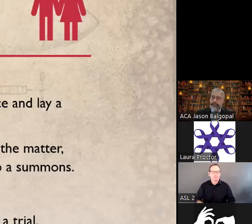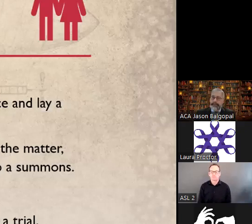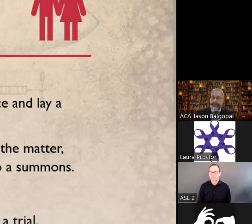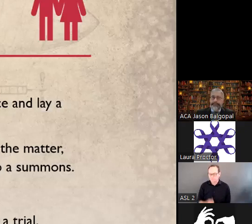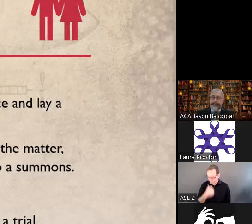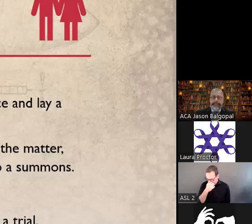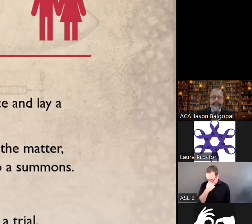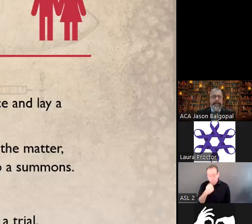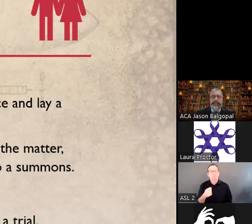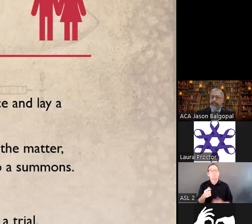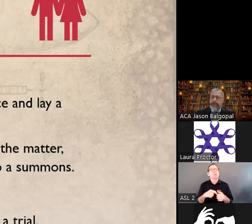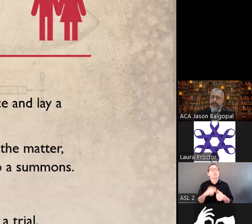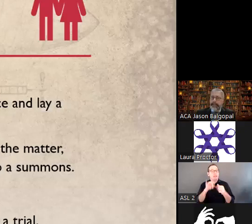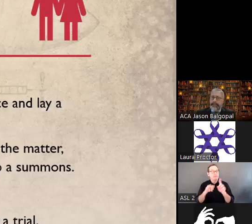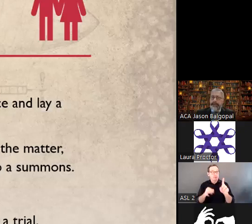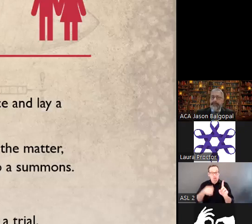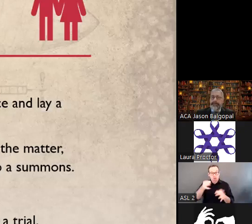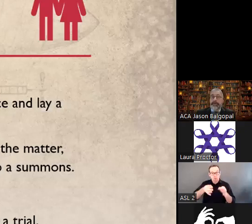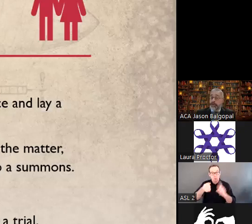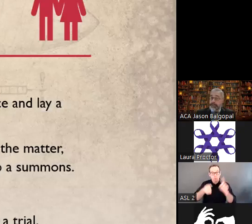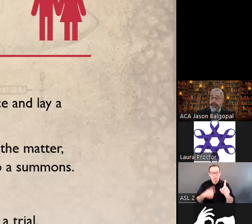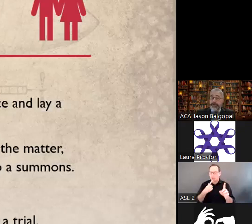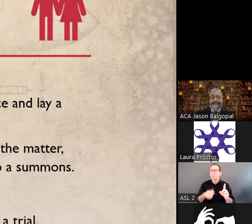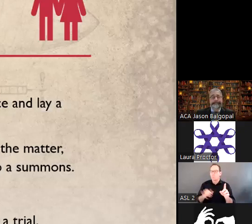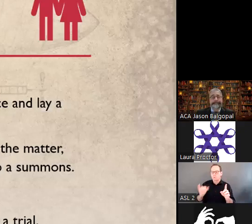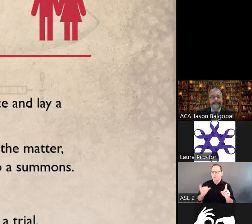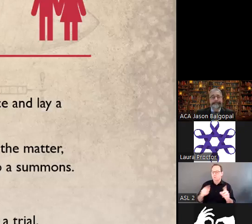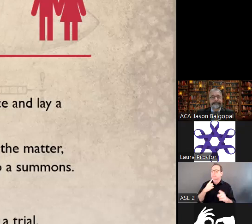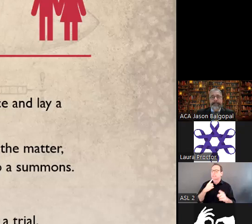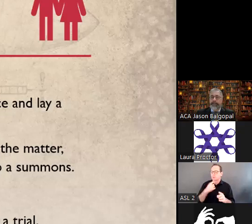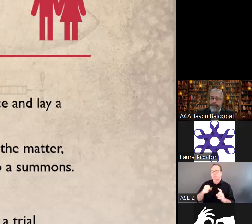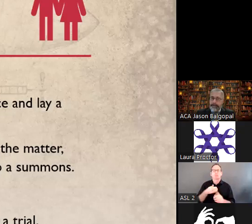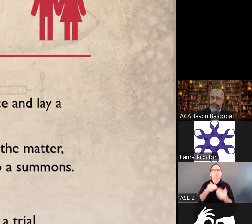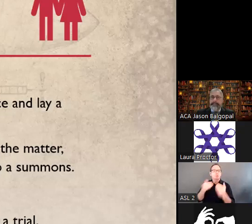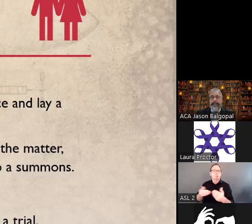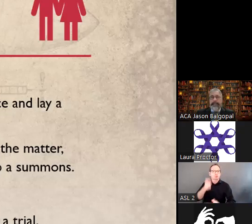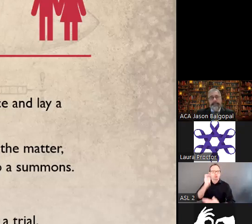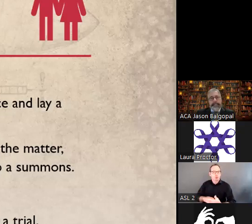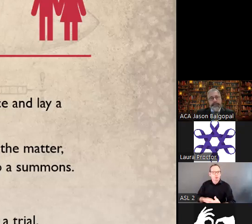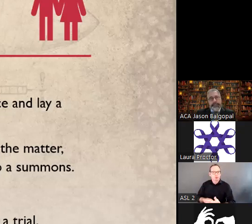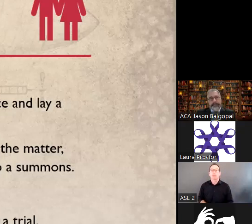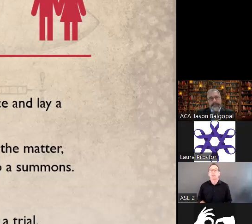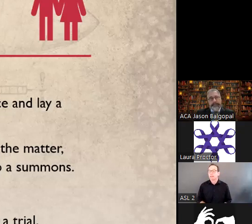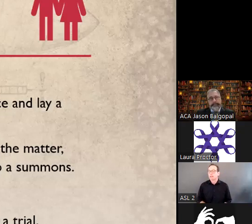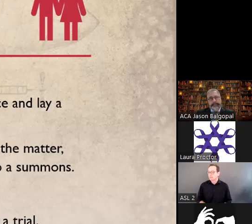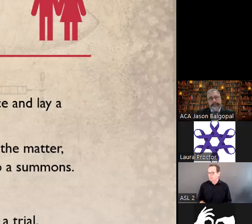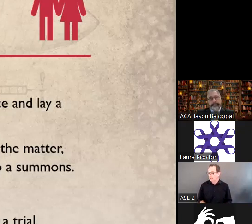pre-enquête hearing. And this pre-enquête hearing occurs in court, and the Crown is able to attend as